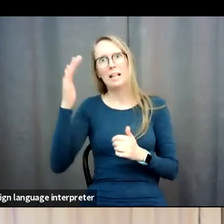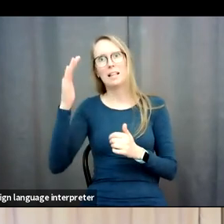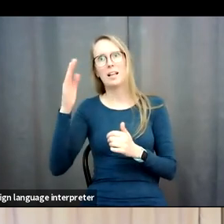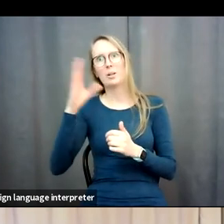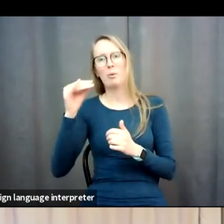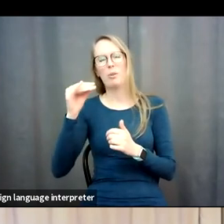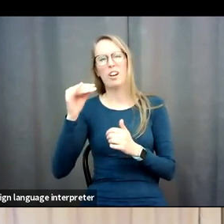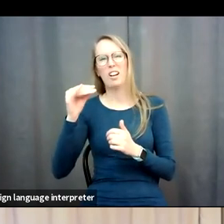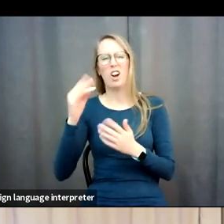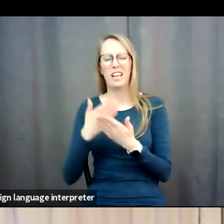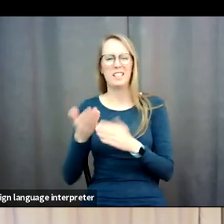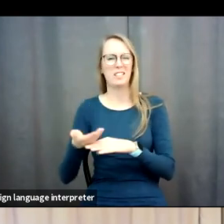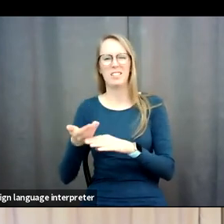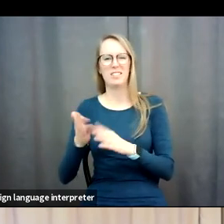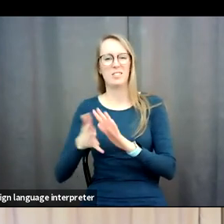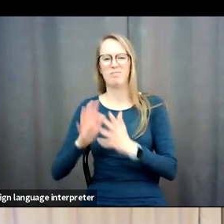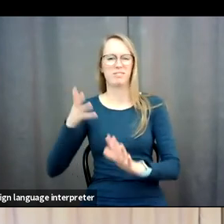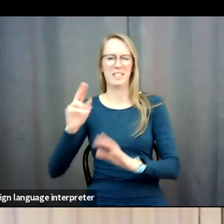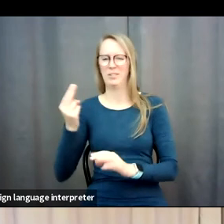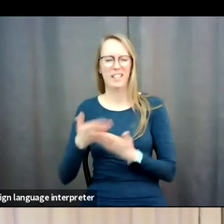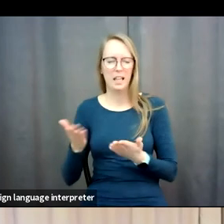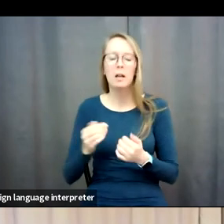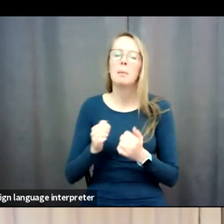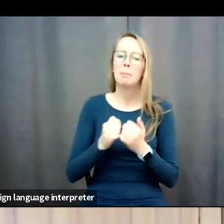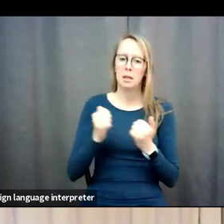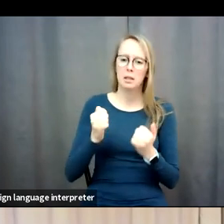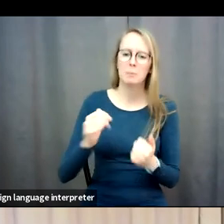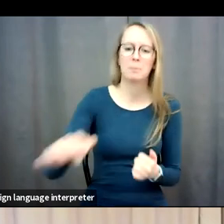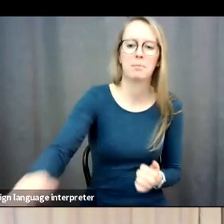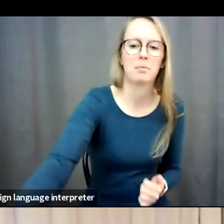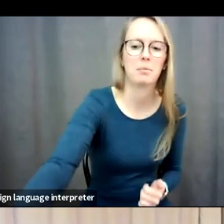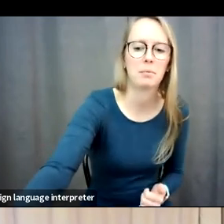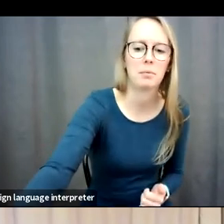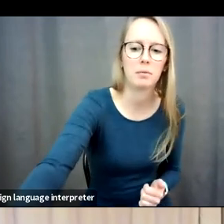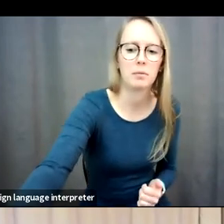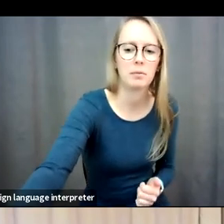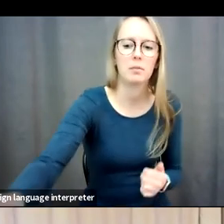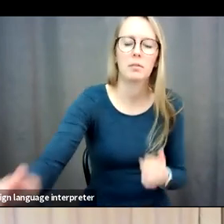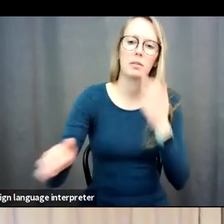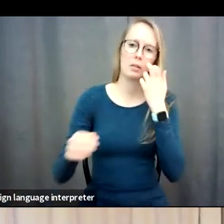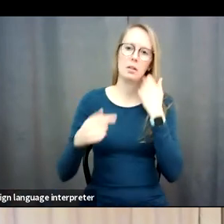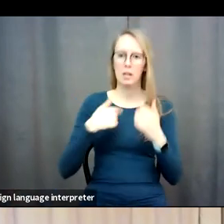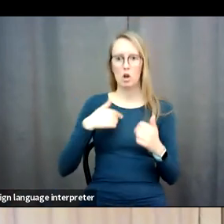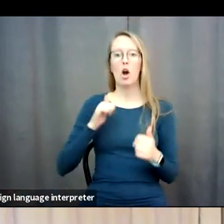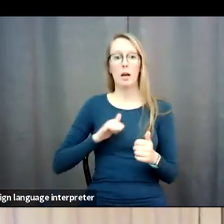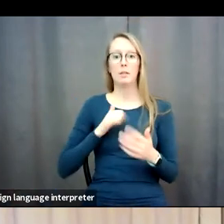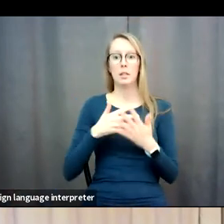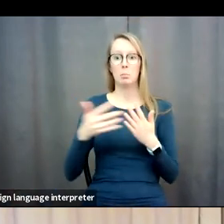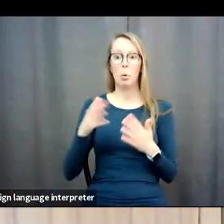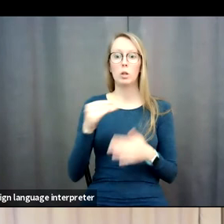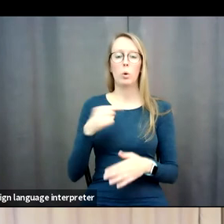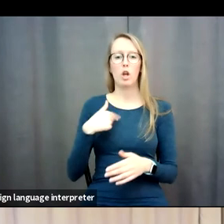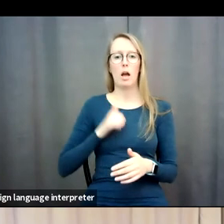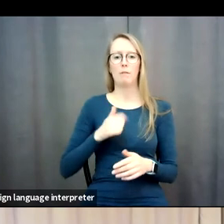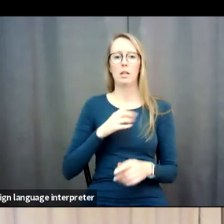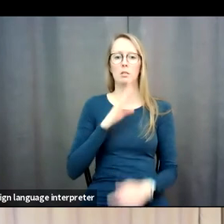I'm not so good at it anymore. But anyway, it's the first thing for me when I use the language. That's my spoken